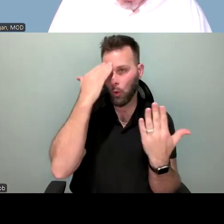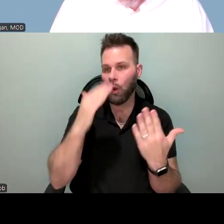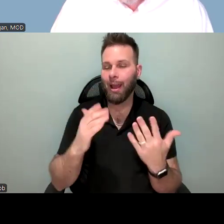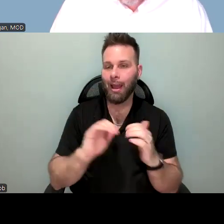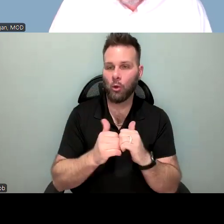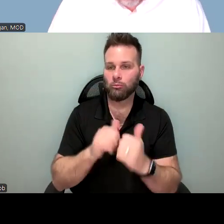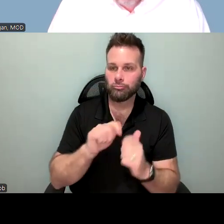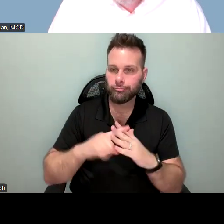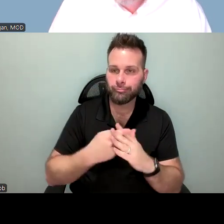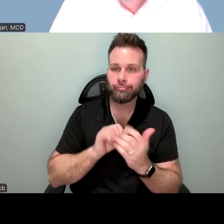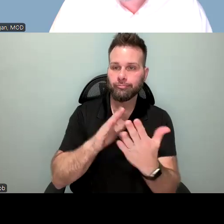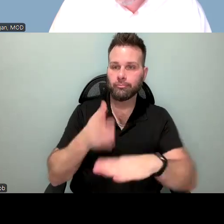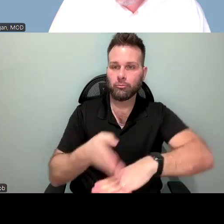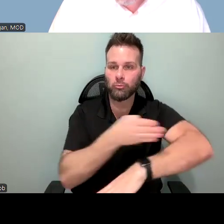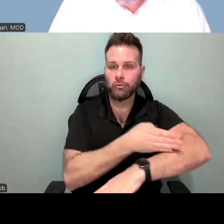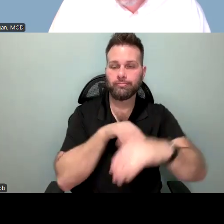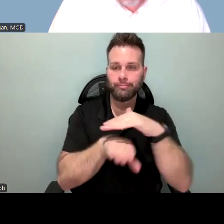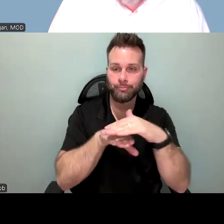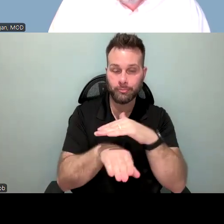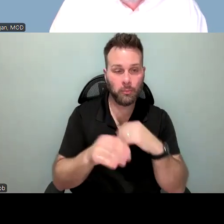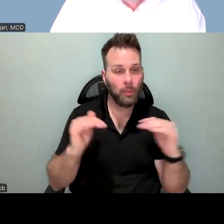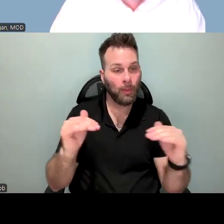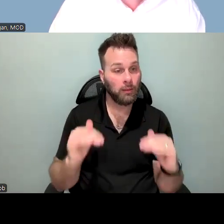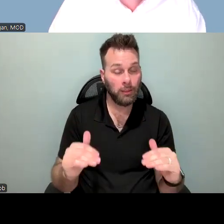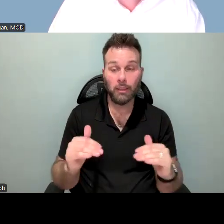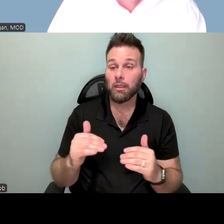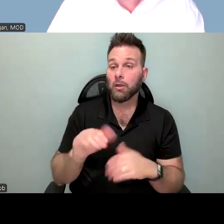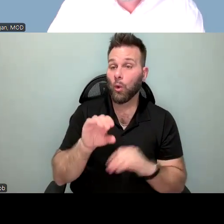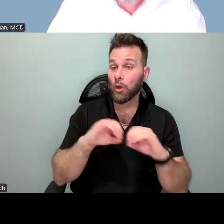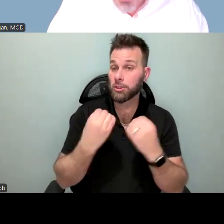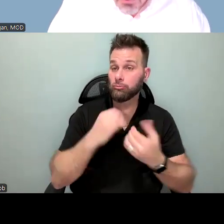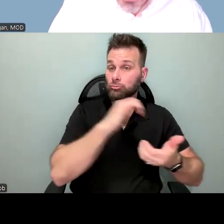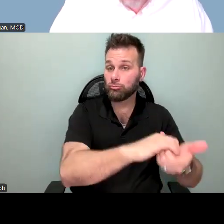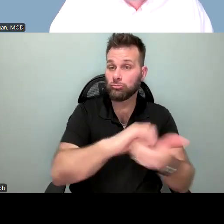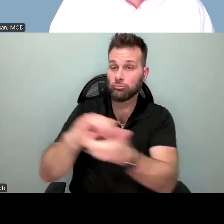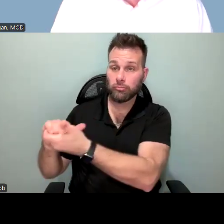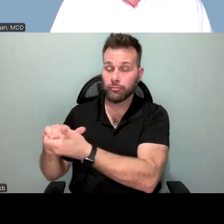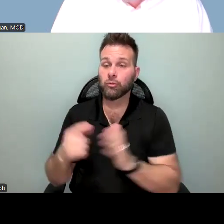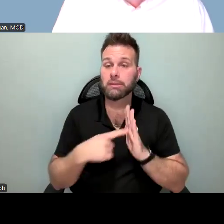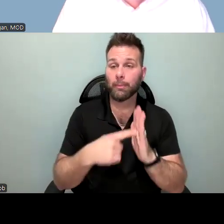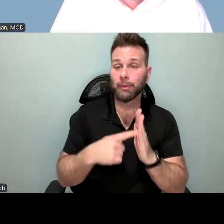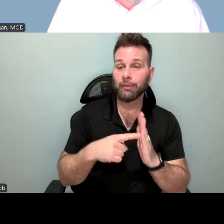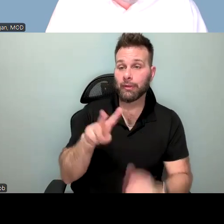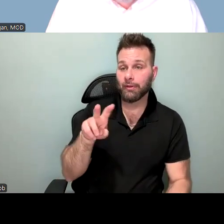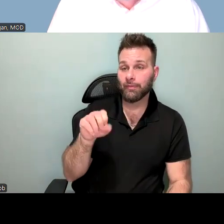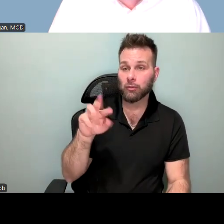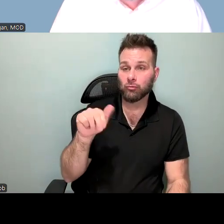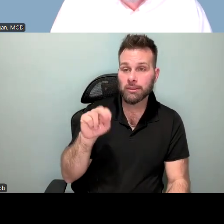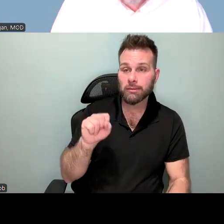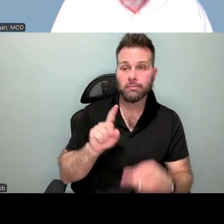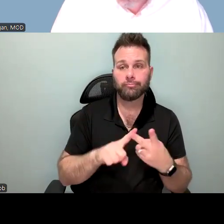Collaboration is also key to achieving broader goals. So by working with organizations like the local Veterans Office, Planning Board, Council on